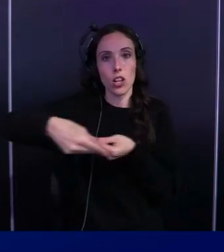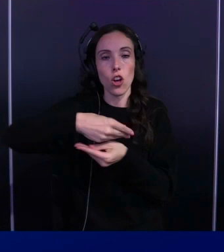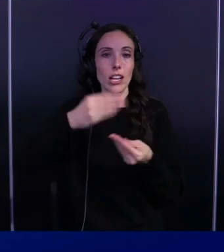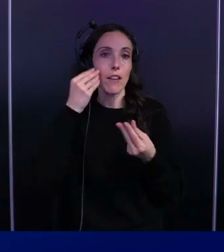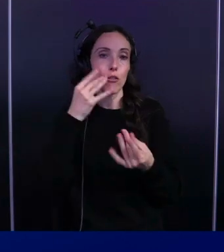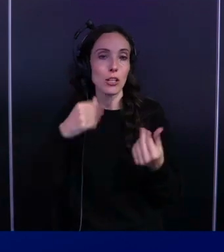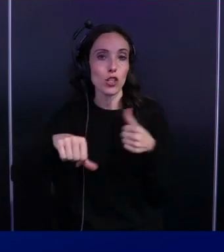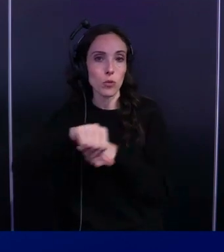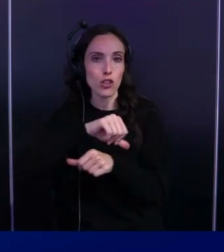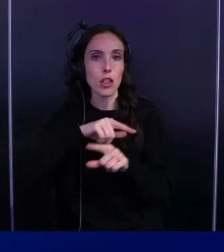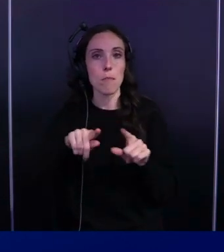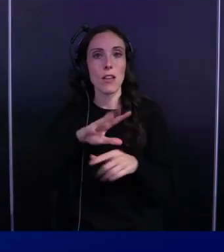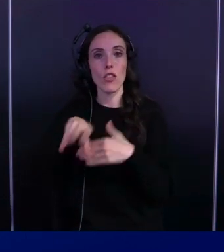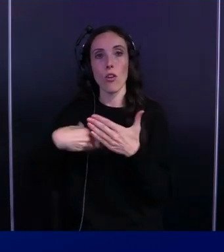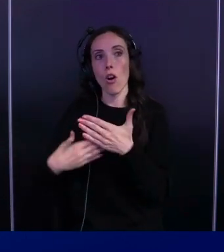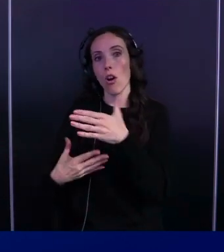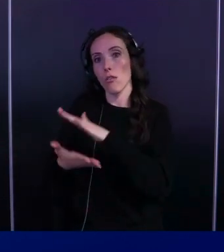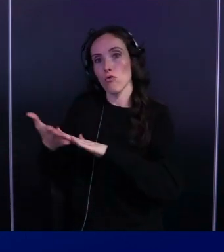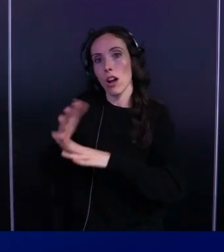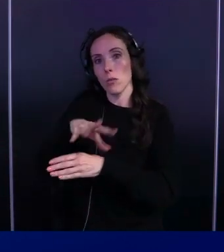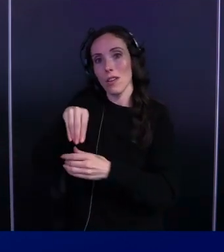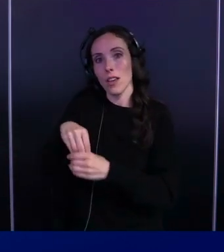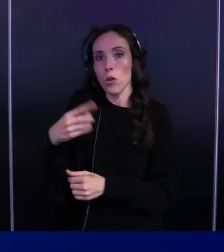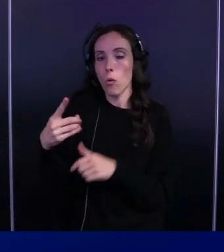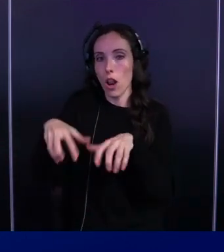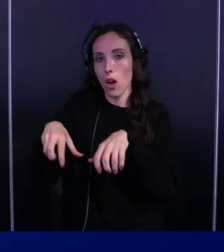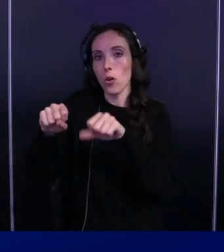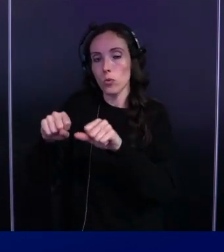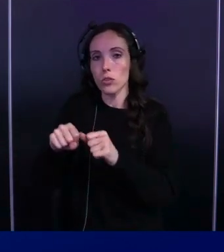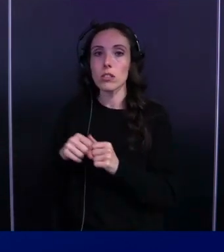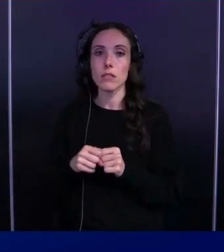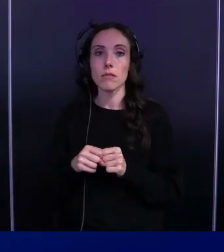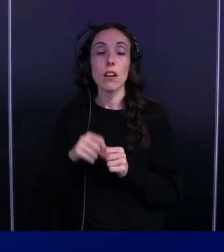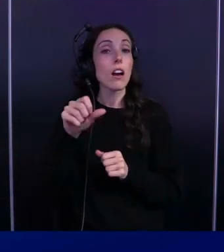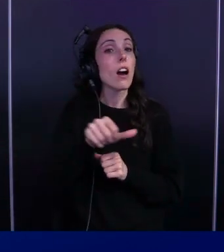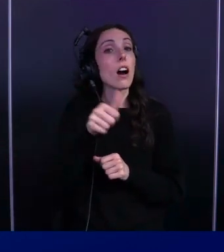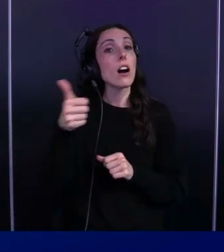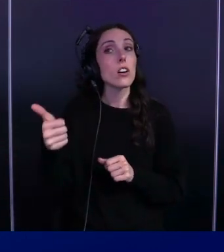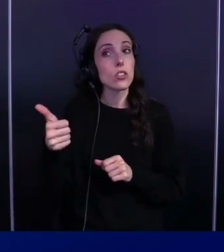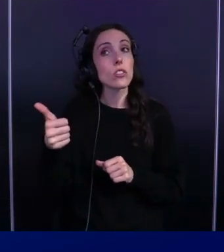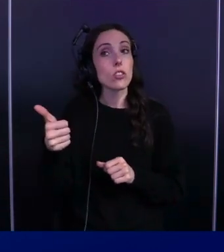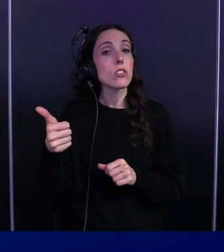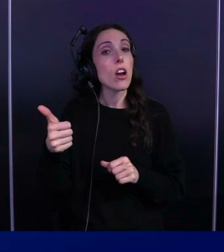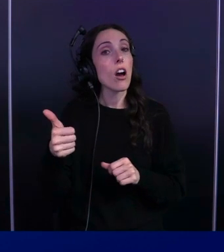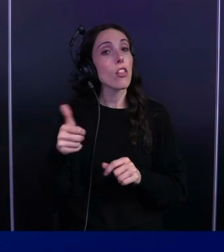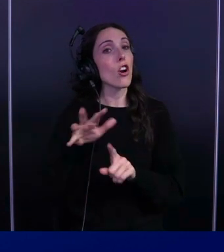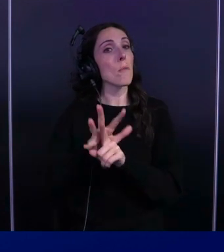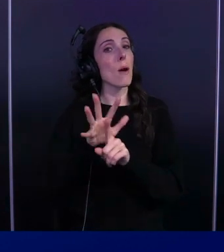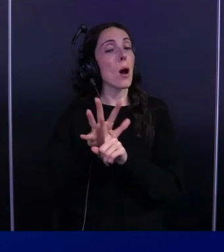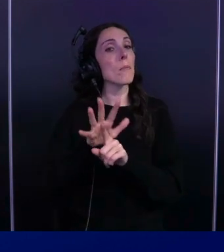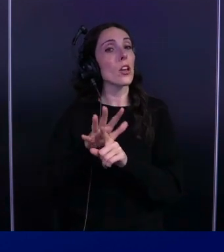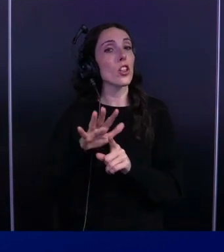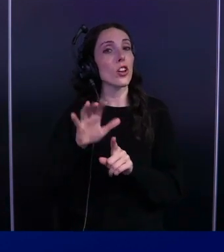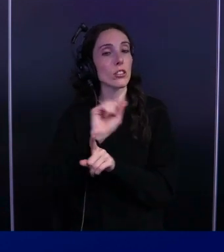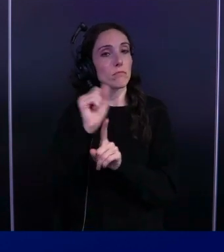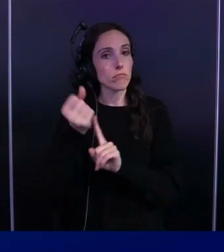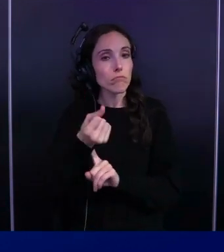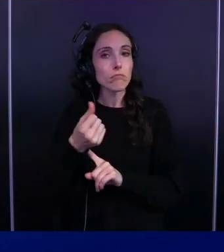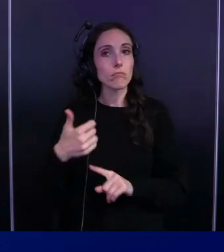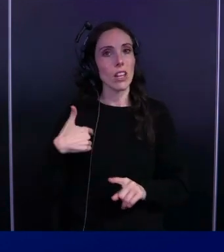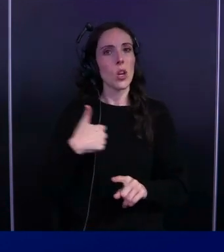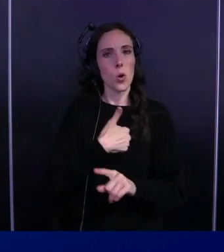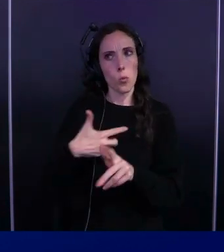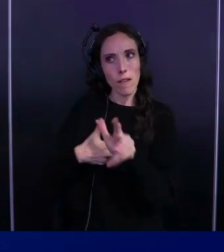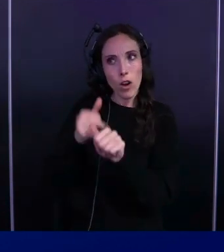be running in one host. So that's just one way to do it. Another popular use case, if you will, which we followed up with, Art, by the way,